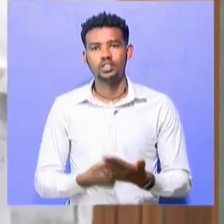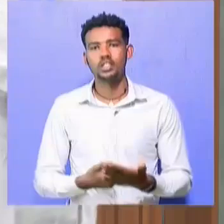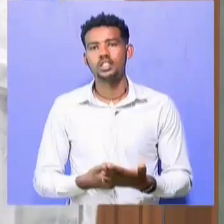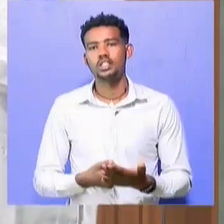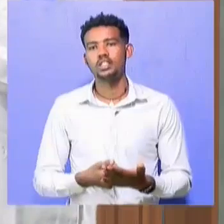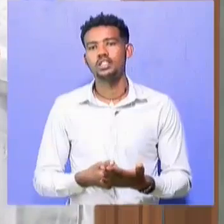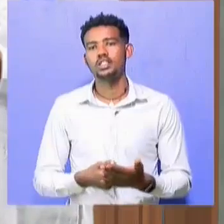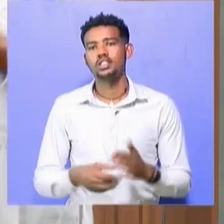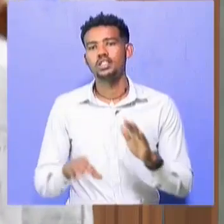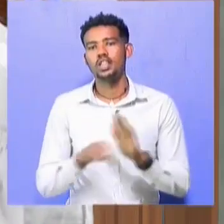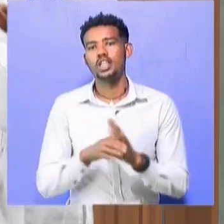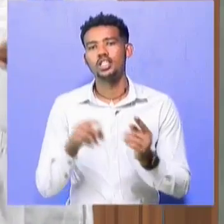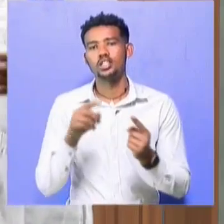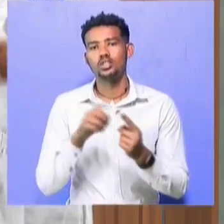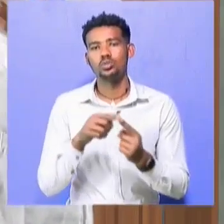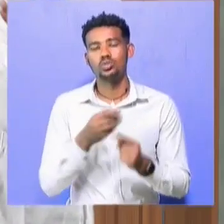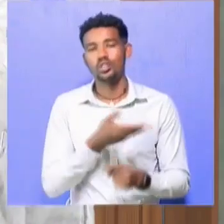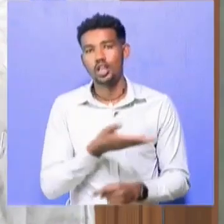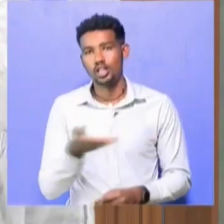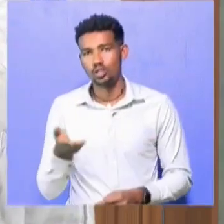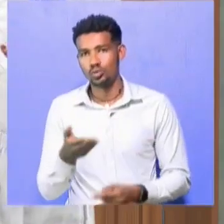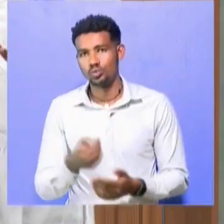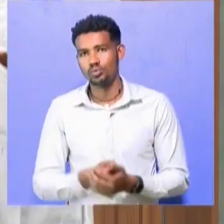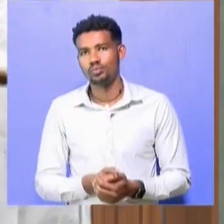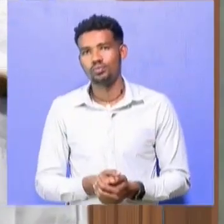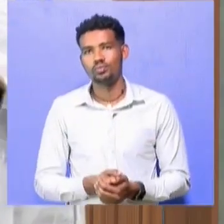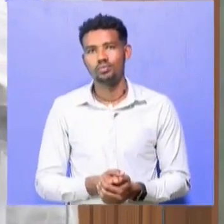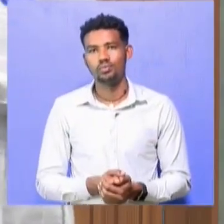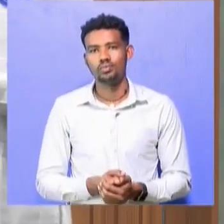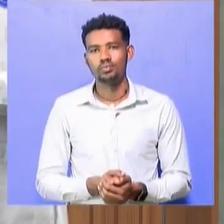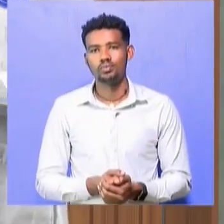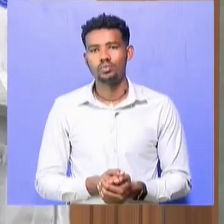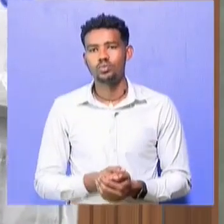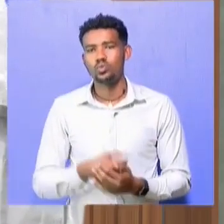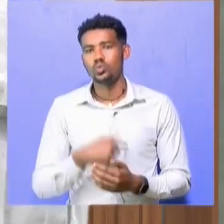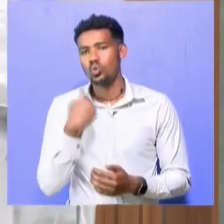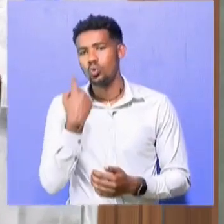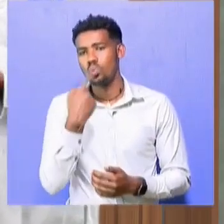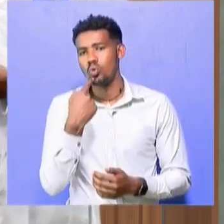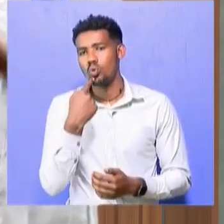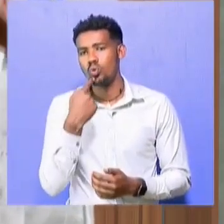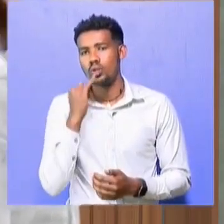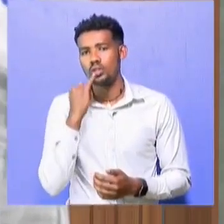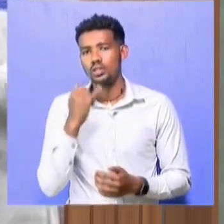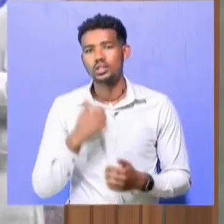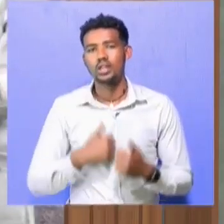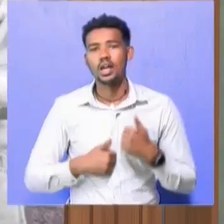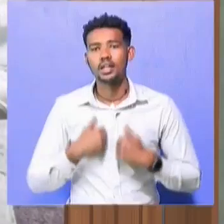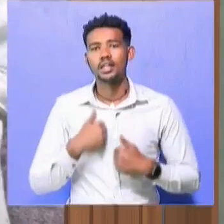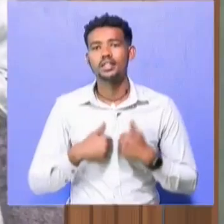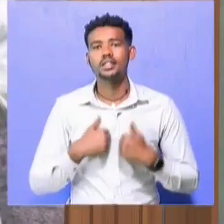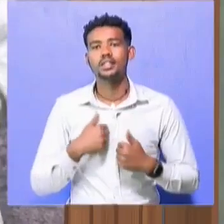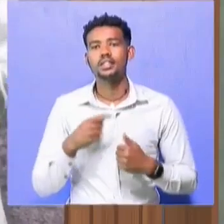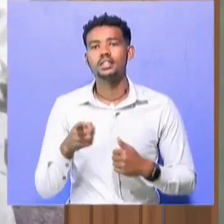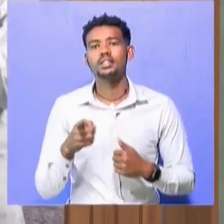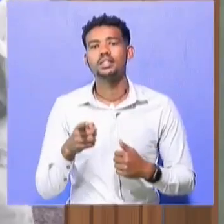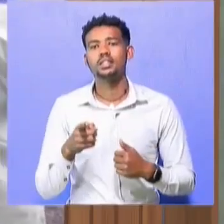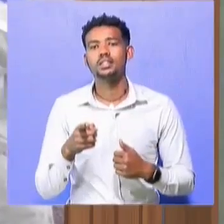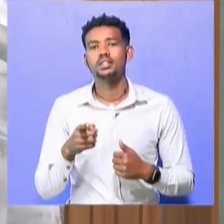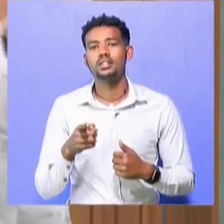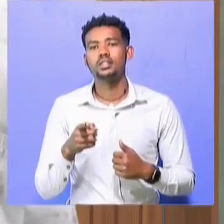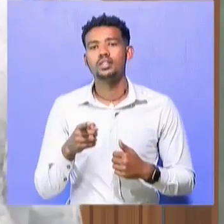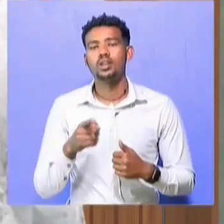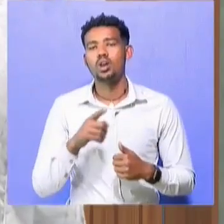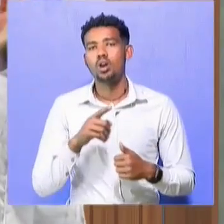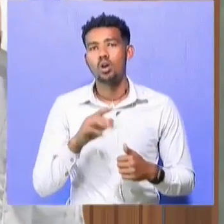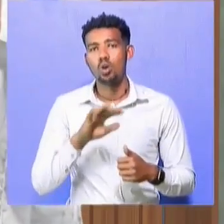stands for referring to the issue. It's maybe a thing, it's all right. Who are the addresses? I have already stated earlier, right? So